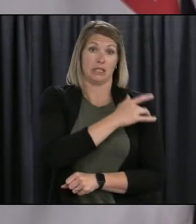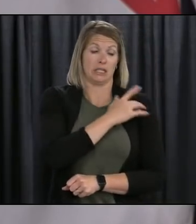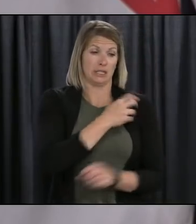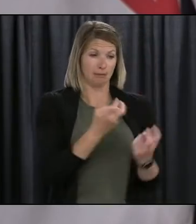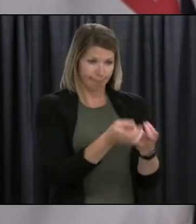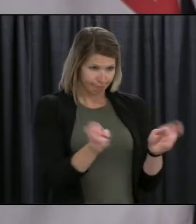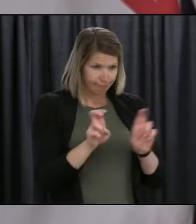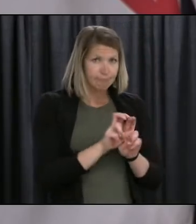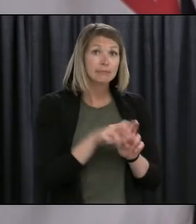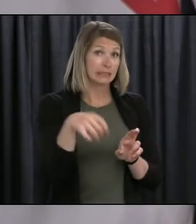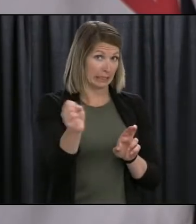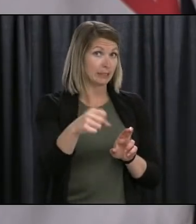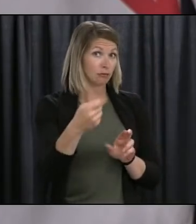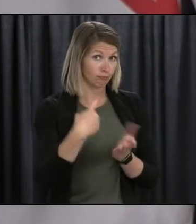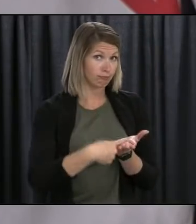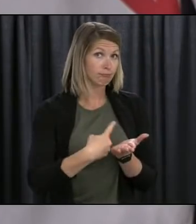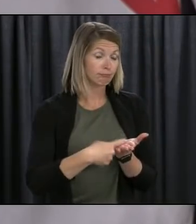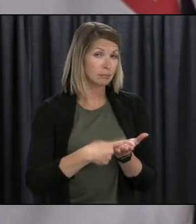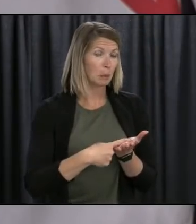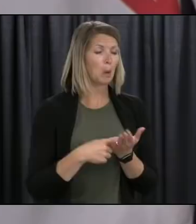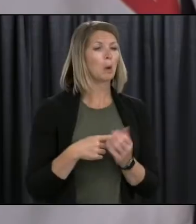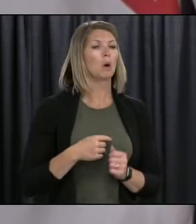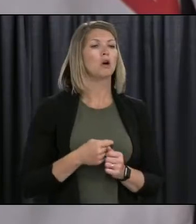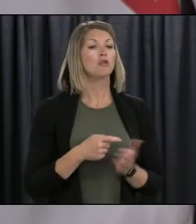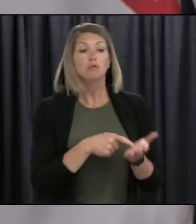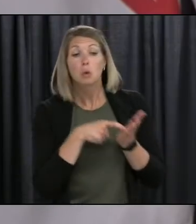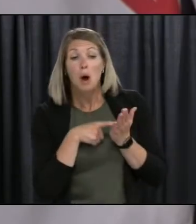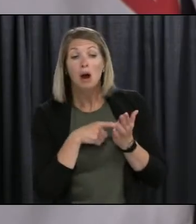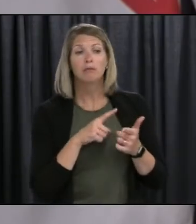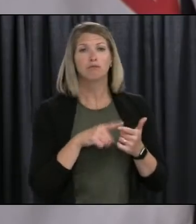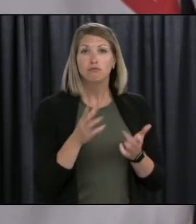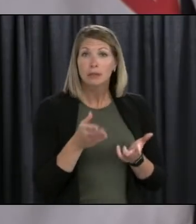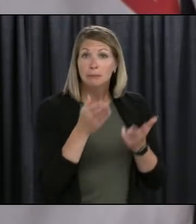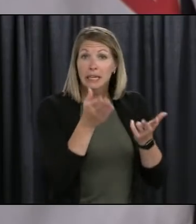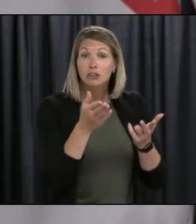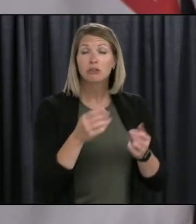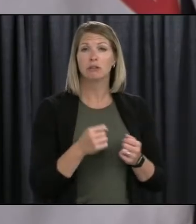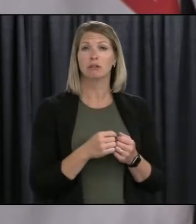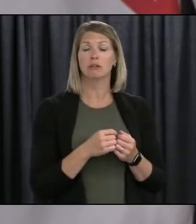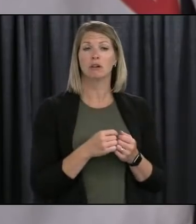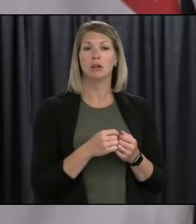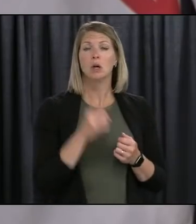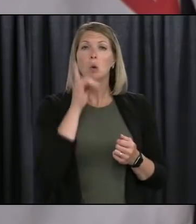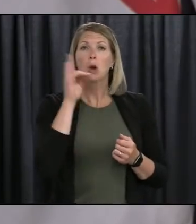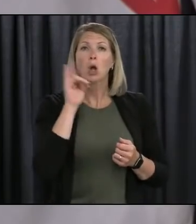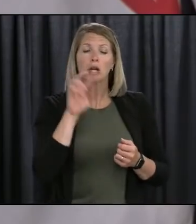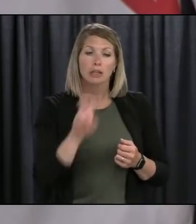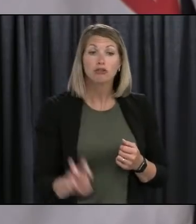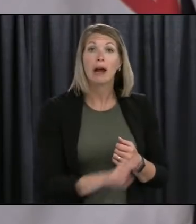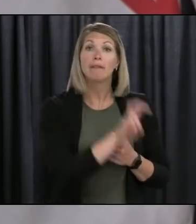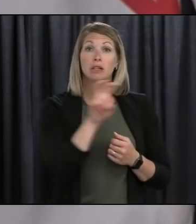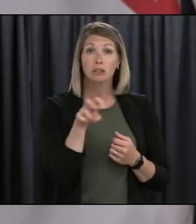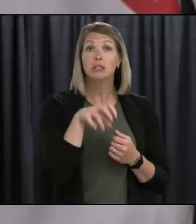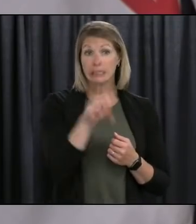would be required, moving province to province, that sort of thing. With regard to the individual